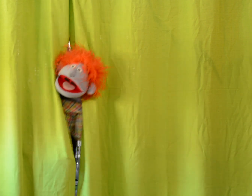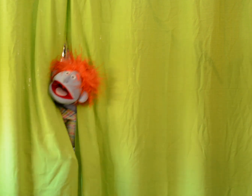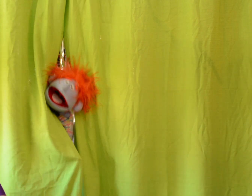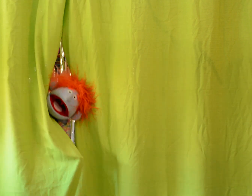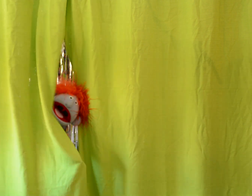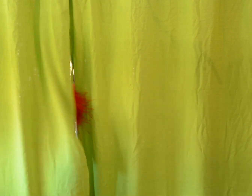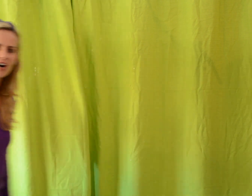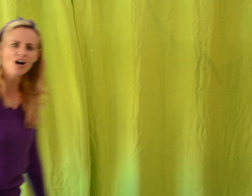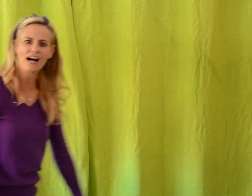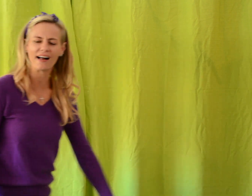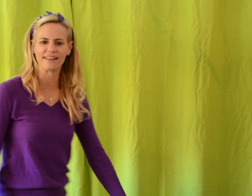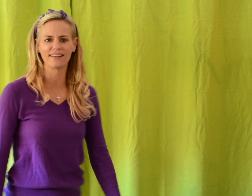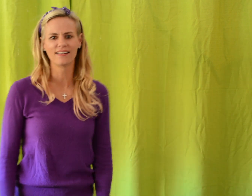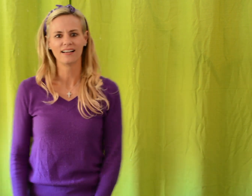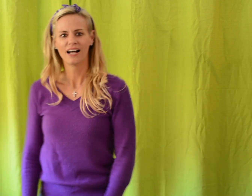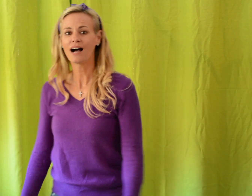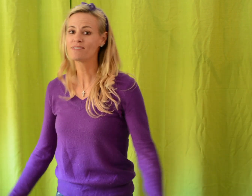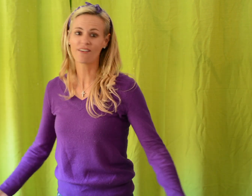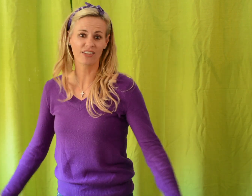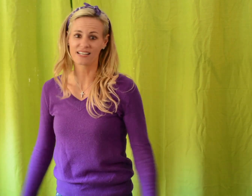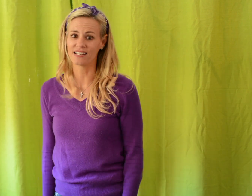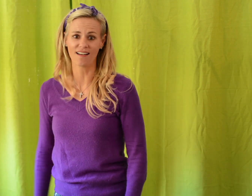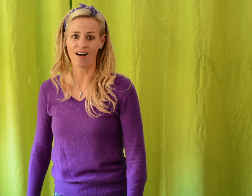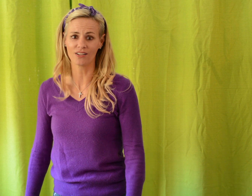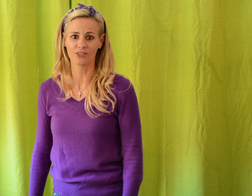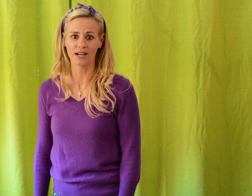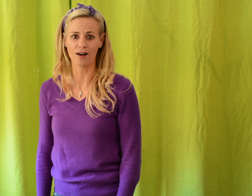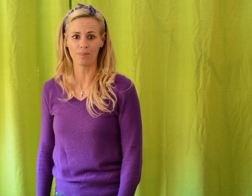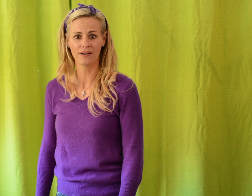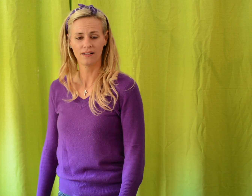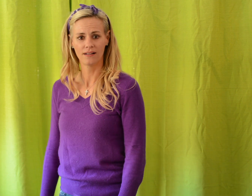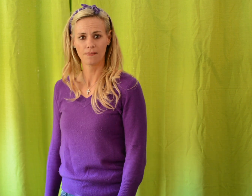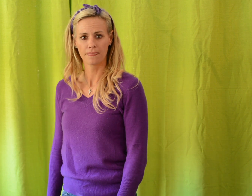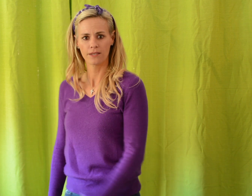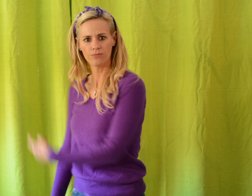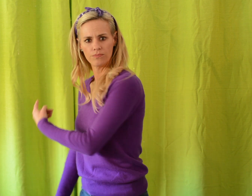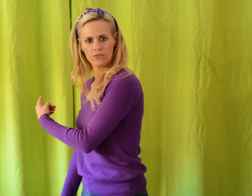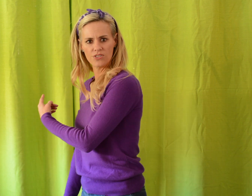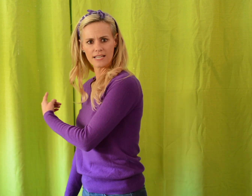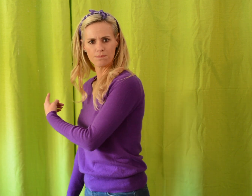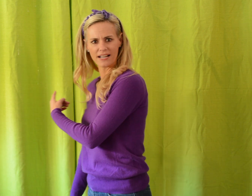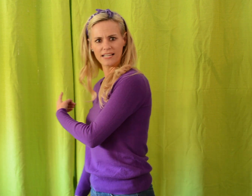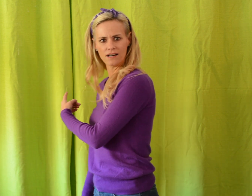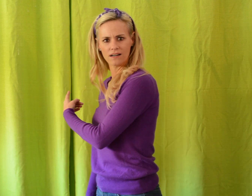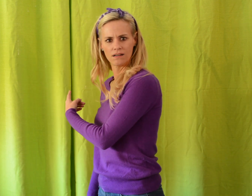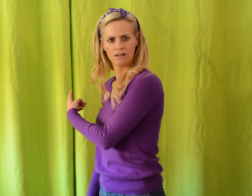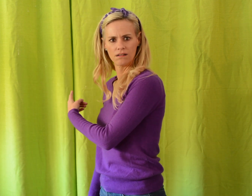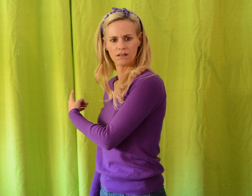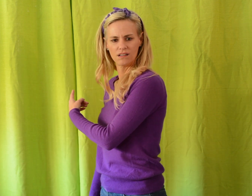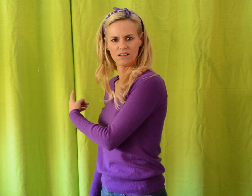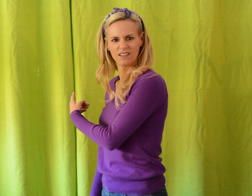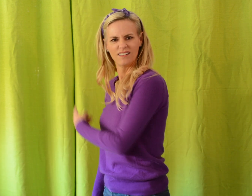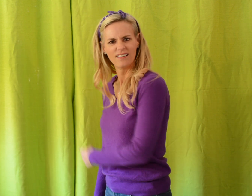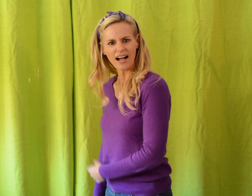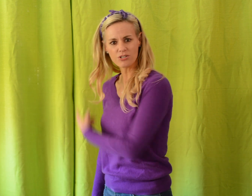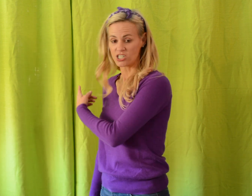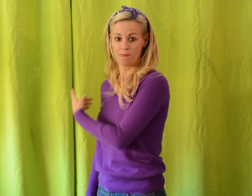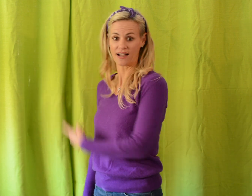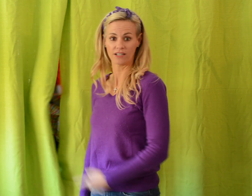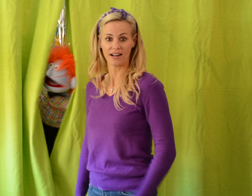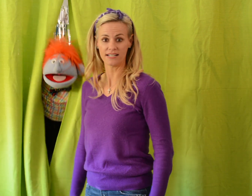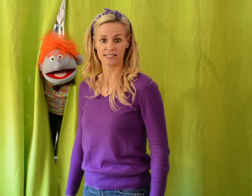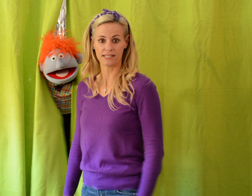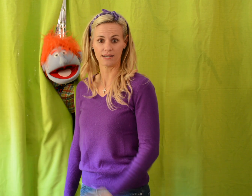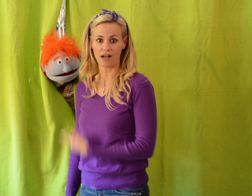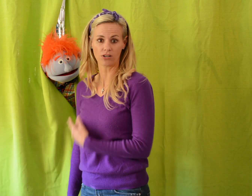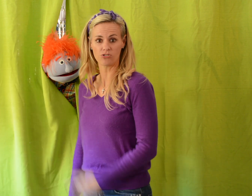Where on earth could he have gone? I'm definitely going to need all of your help. You think he's back here? I was